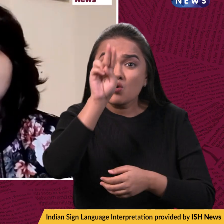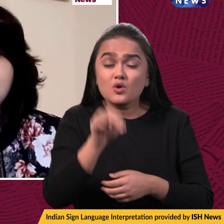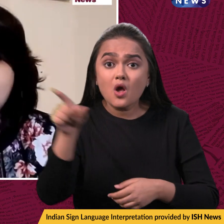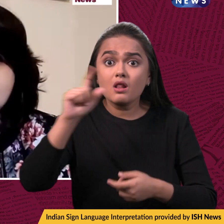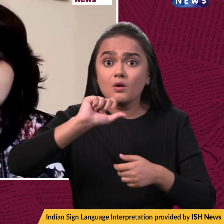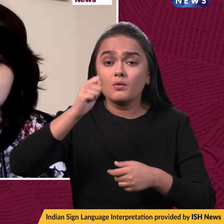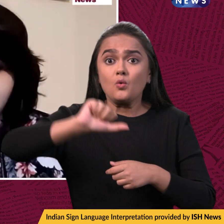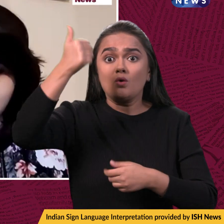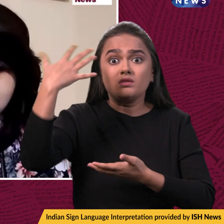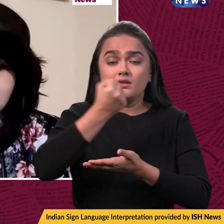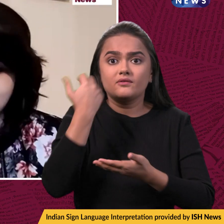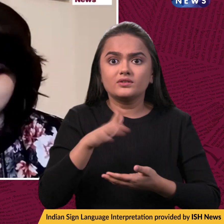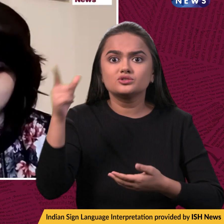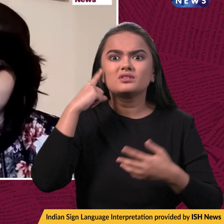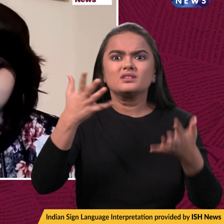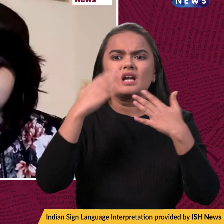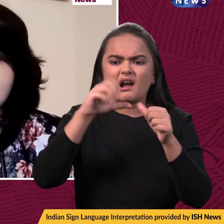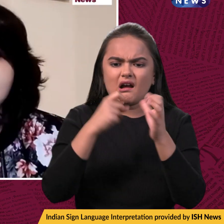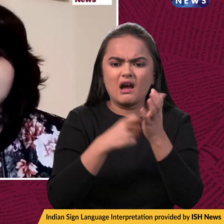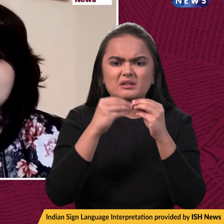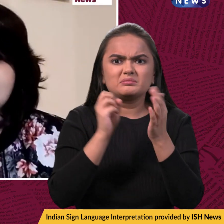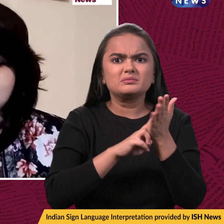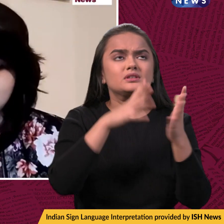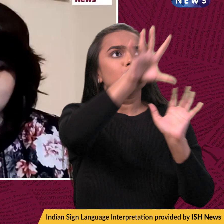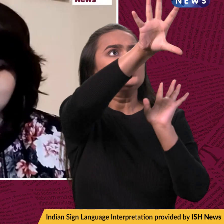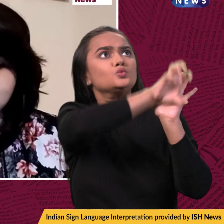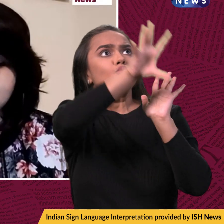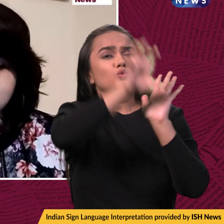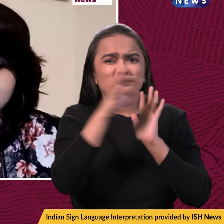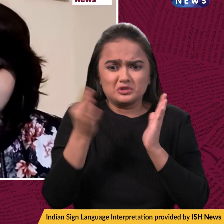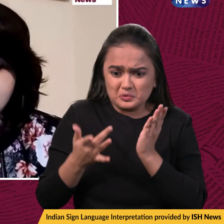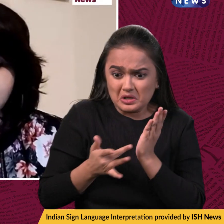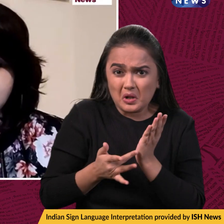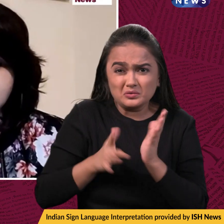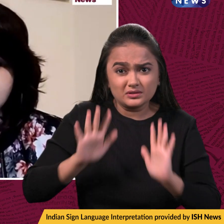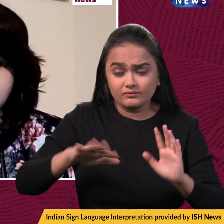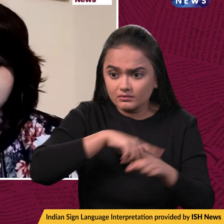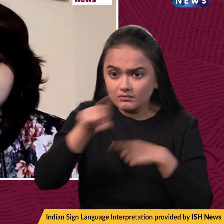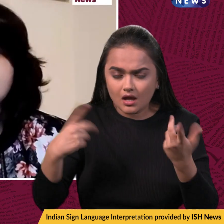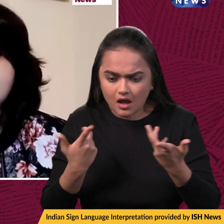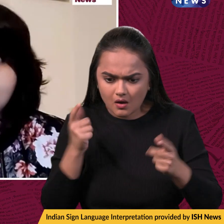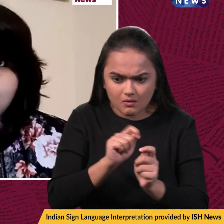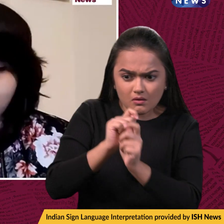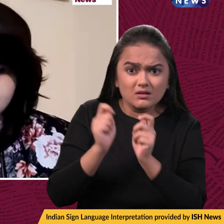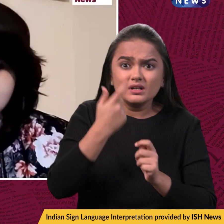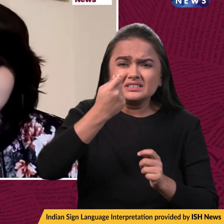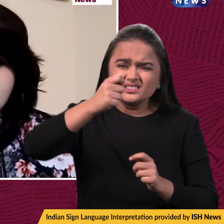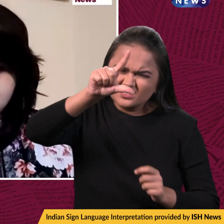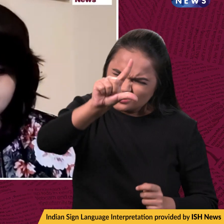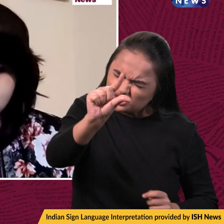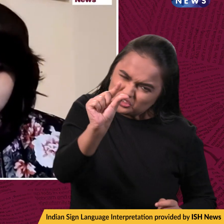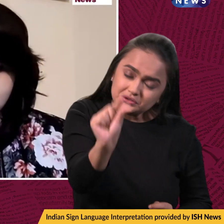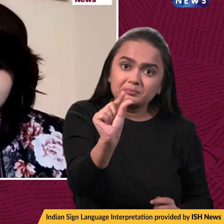development of best carbon capture technology. Now, the team developed a new tri-modular technology for